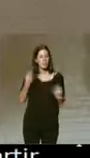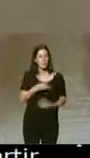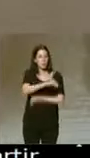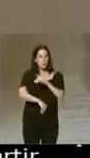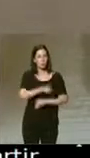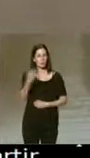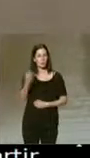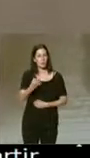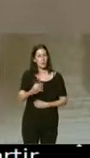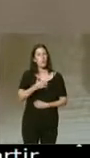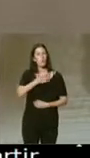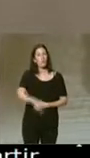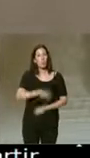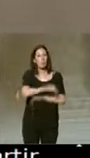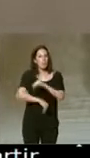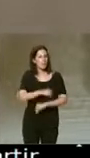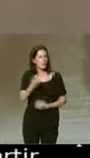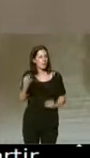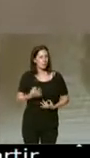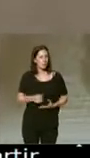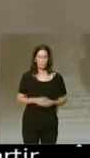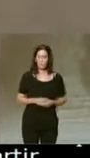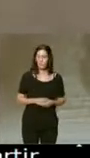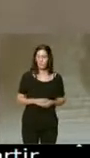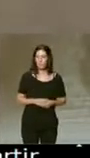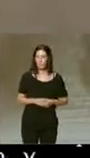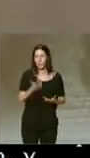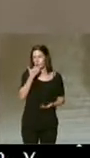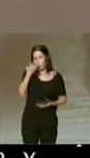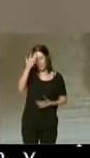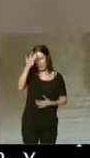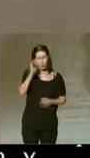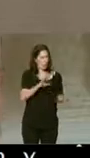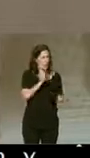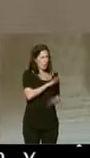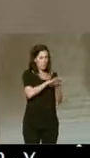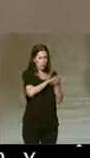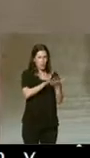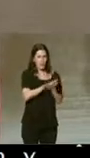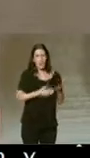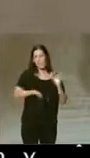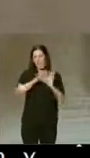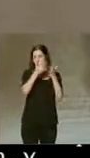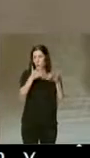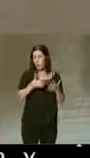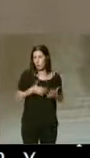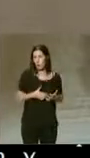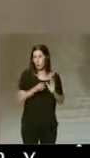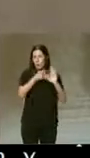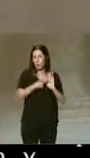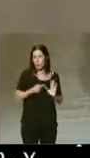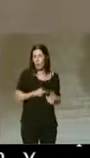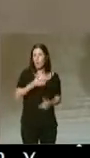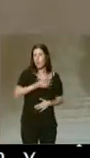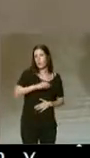you will determine what they're going to use, what they need, and what they're going to be capable of doing. As you were saying, if you suppress a